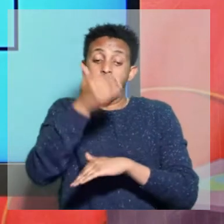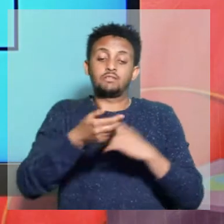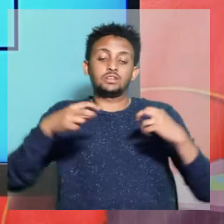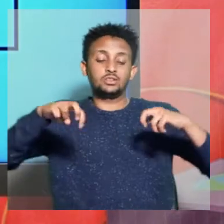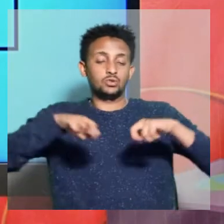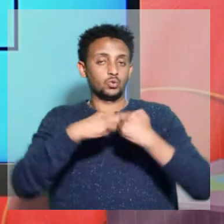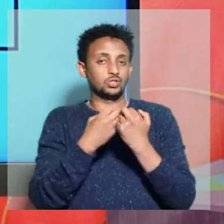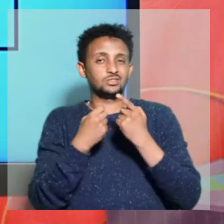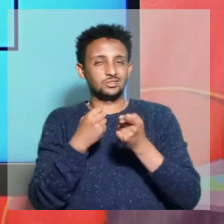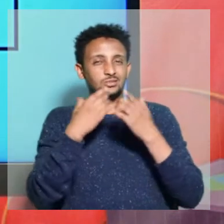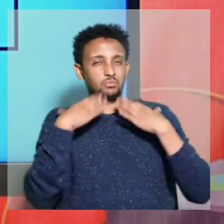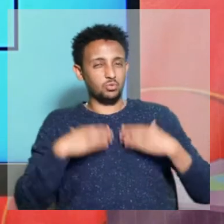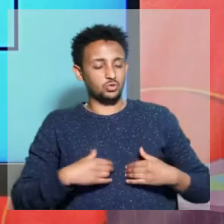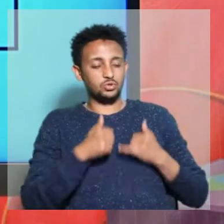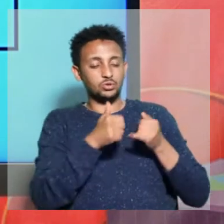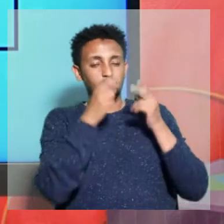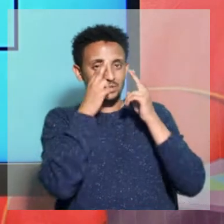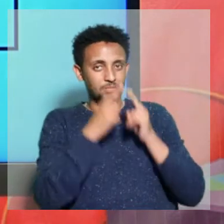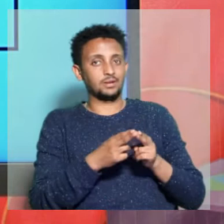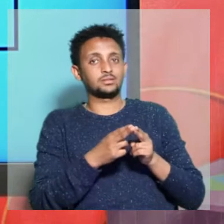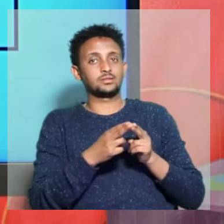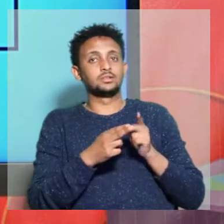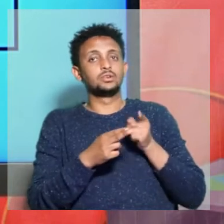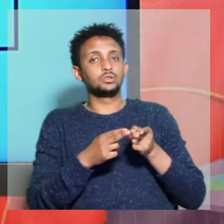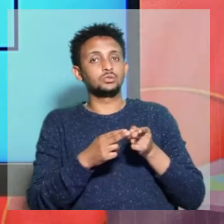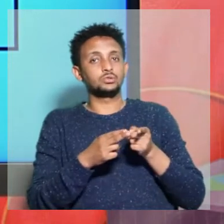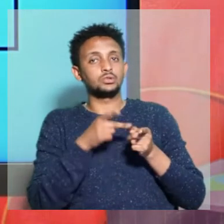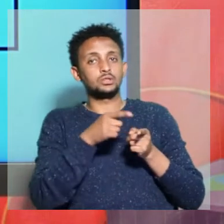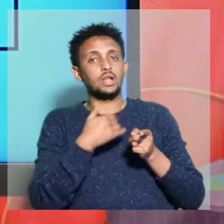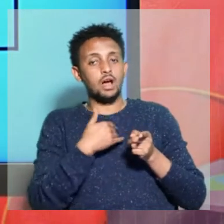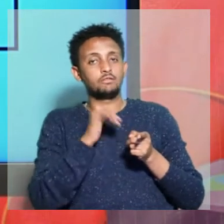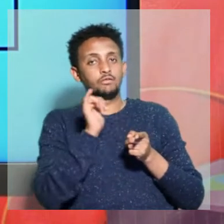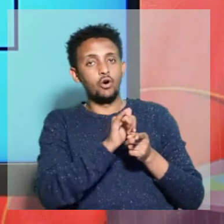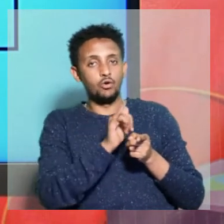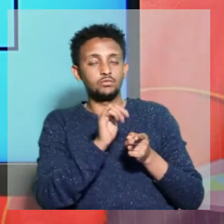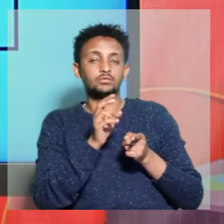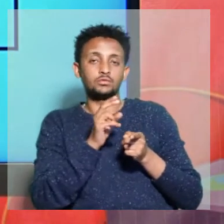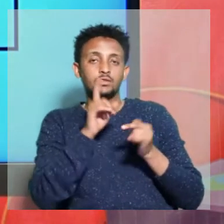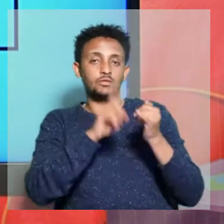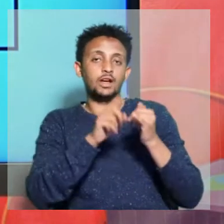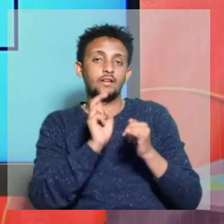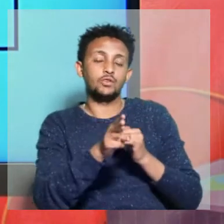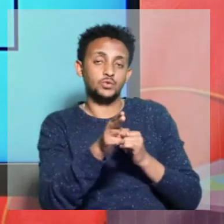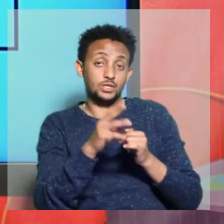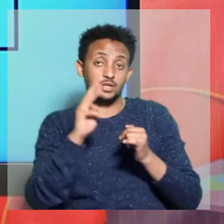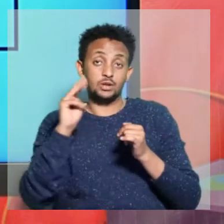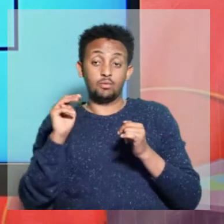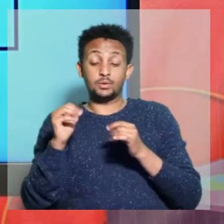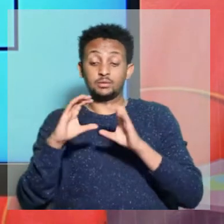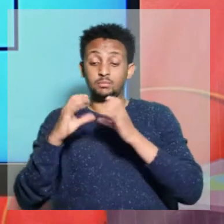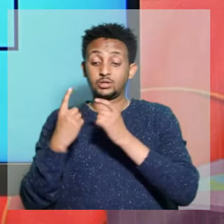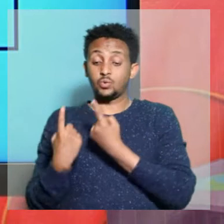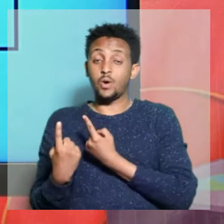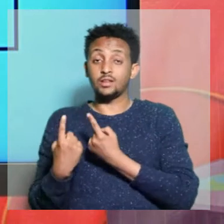these bodies have their own respective velocity, so that they have their own final velocity. The momentum of particle